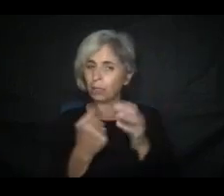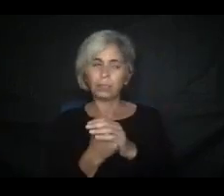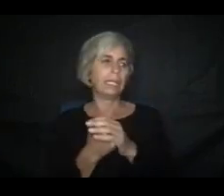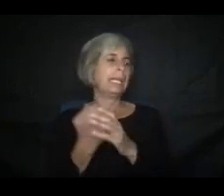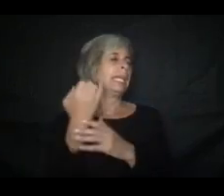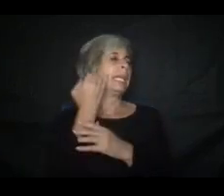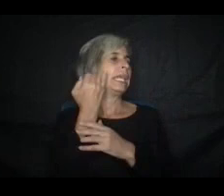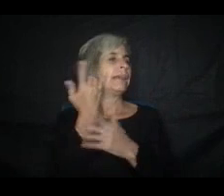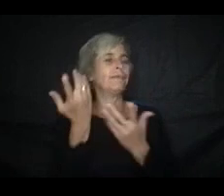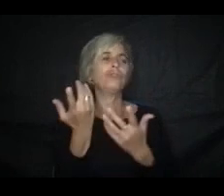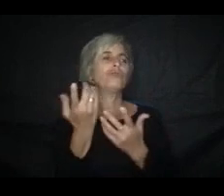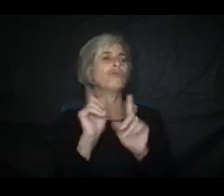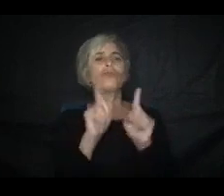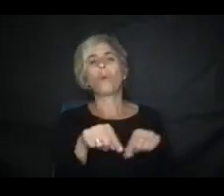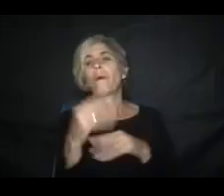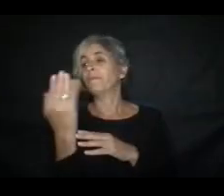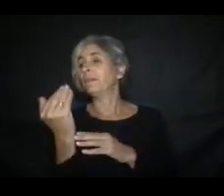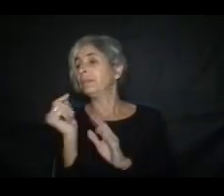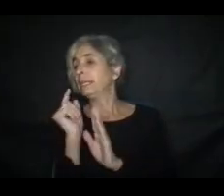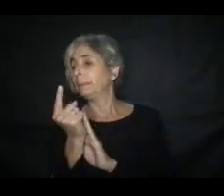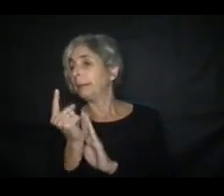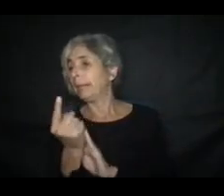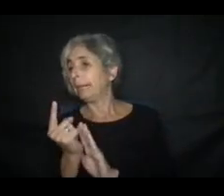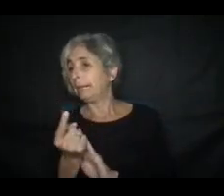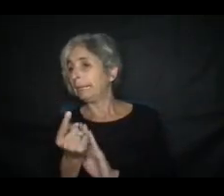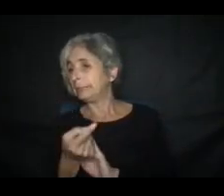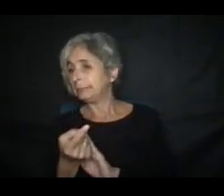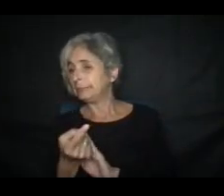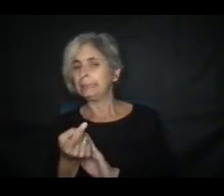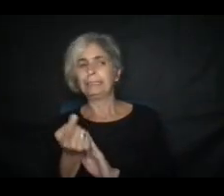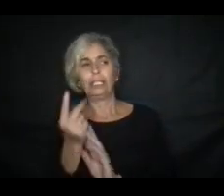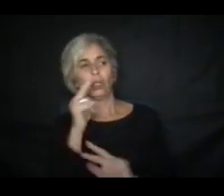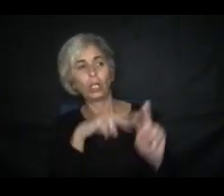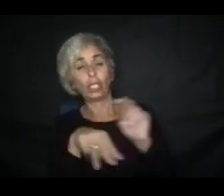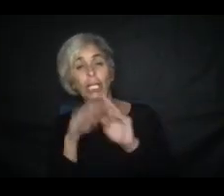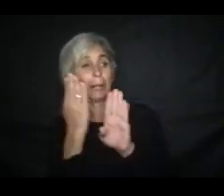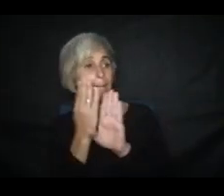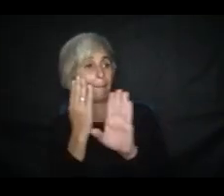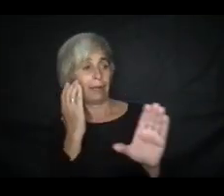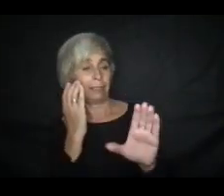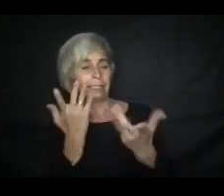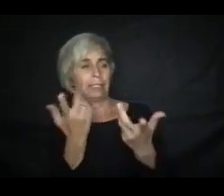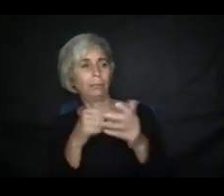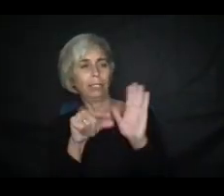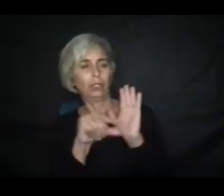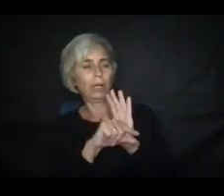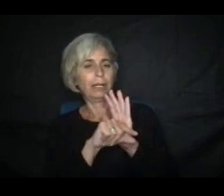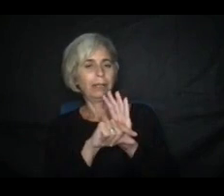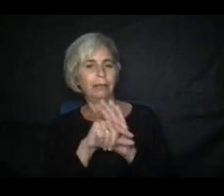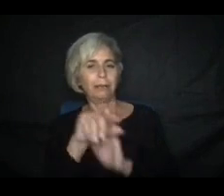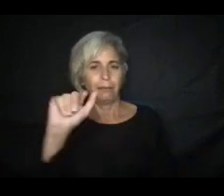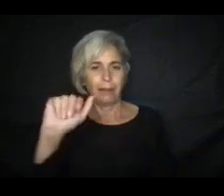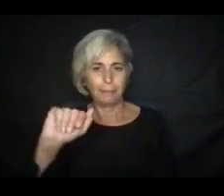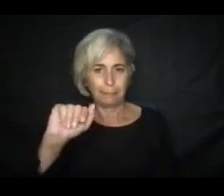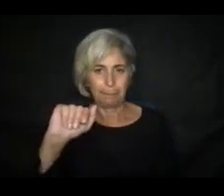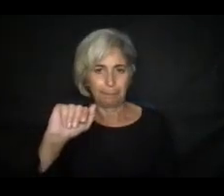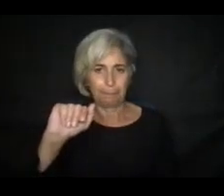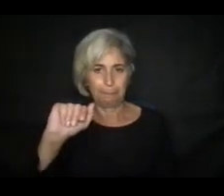frequency is 15 minutes and you're looking at a bus, it would be graded an A.